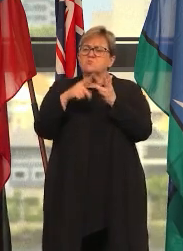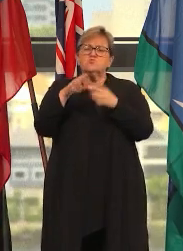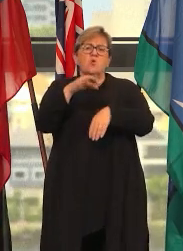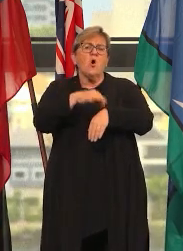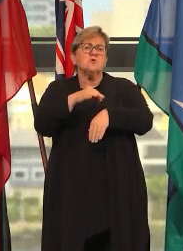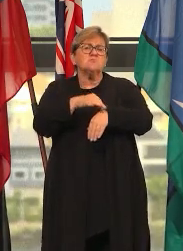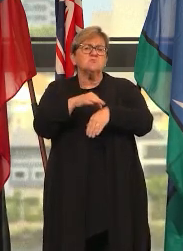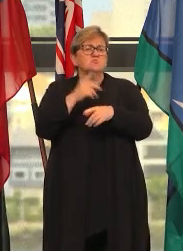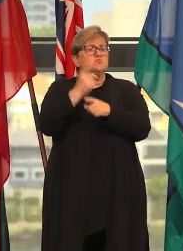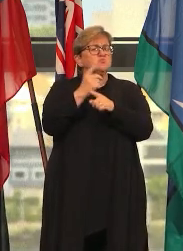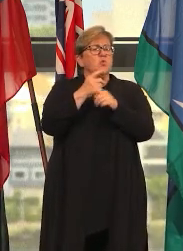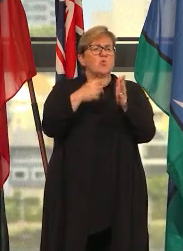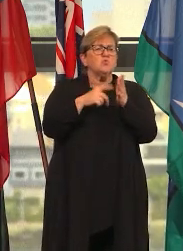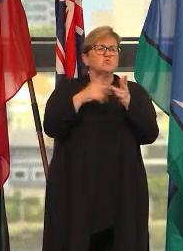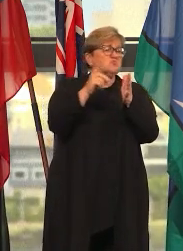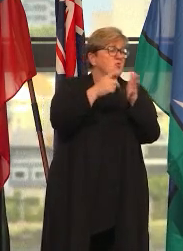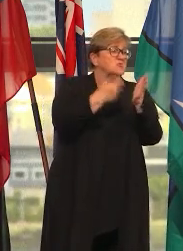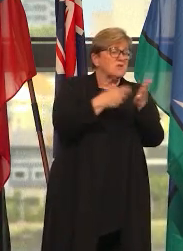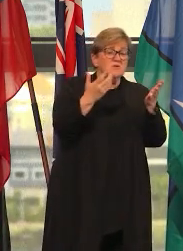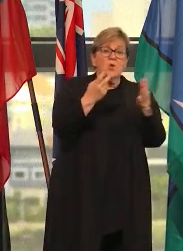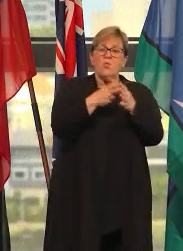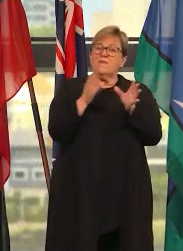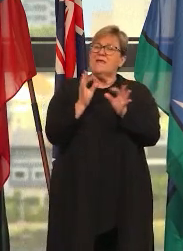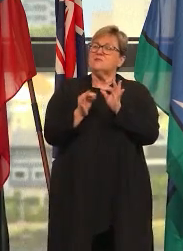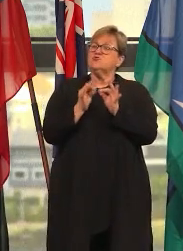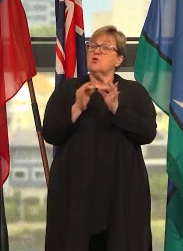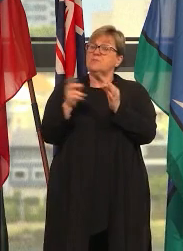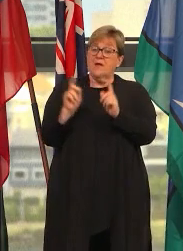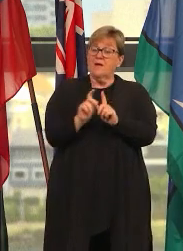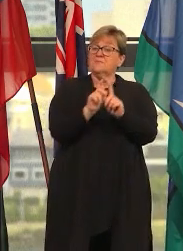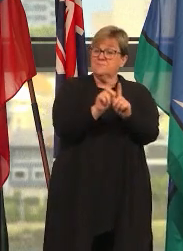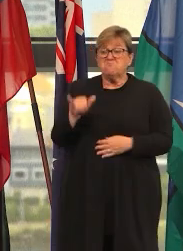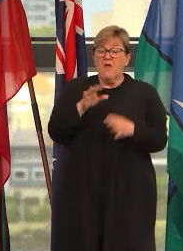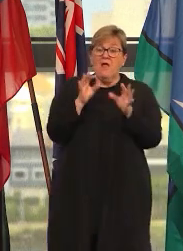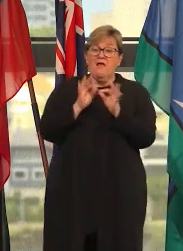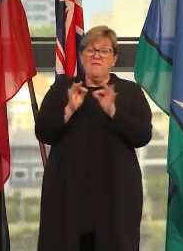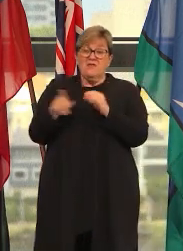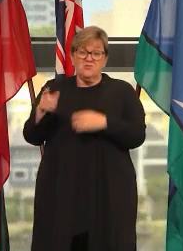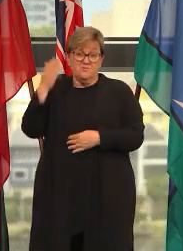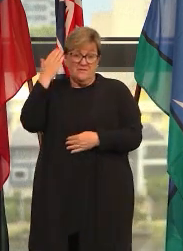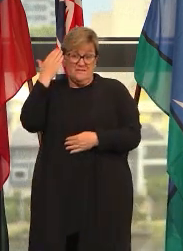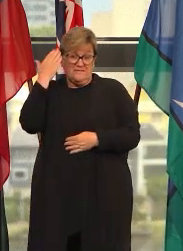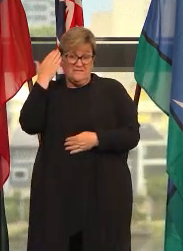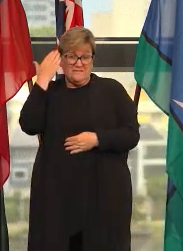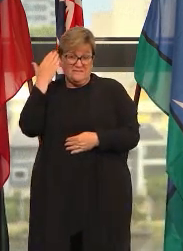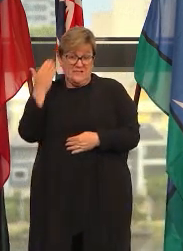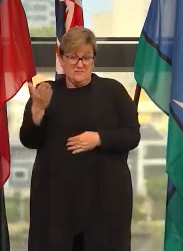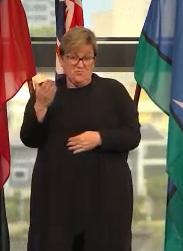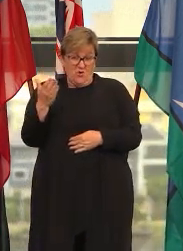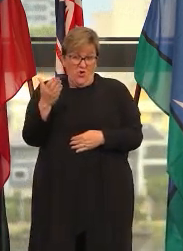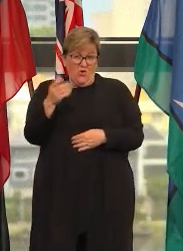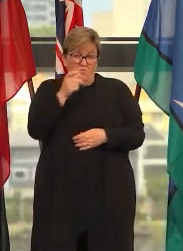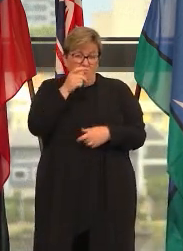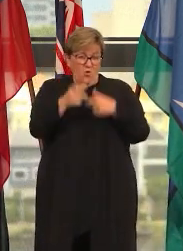the doctor doesn't understand it. So we need to have disability